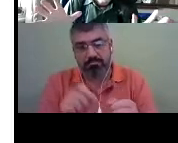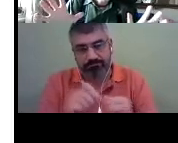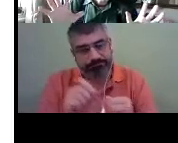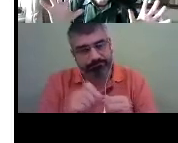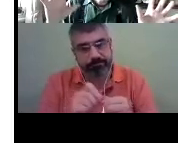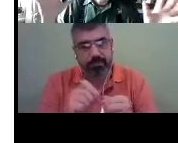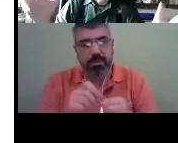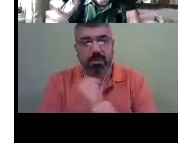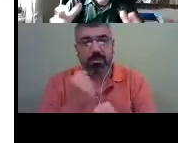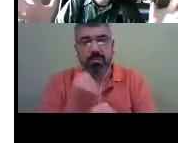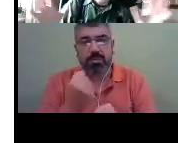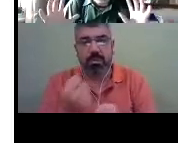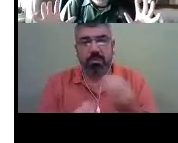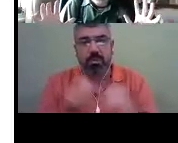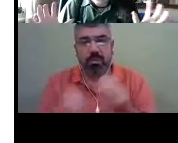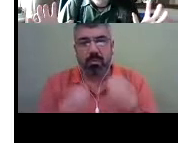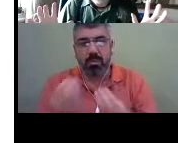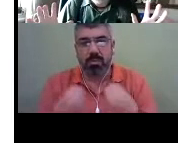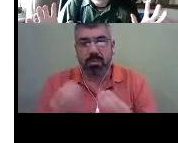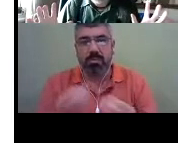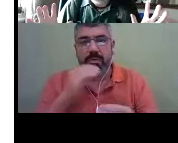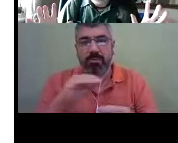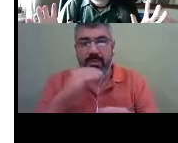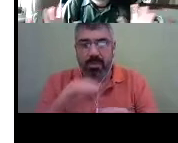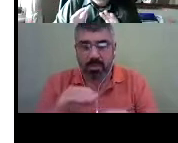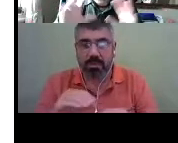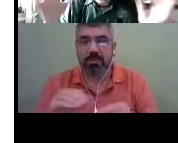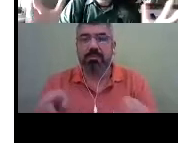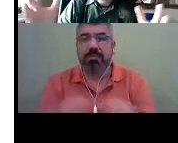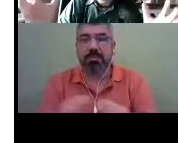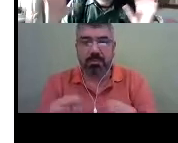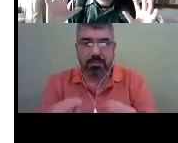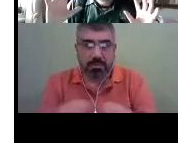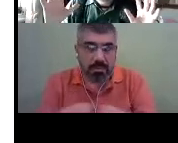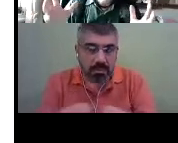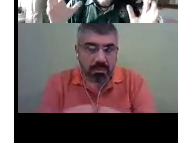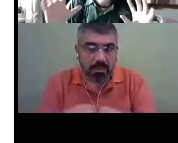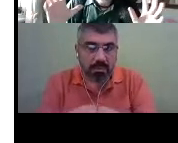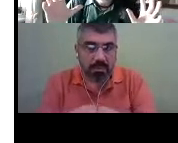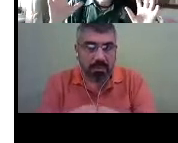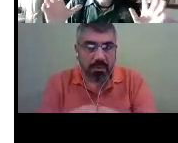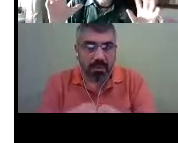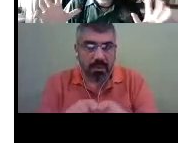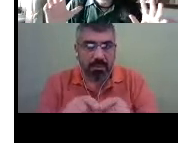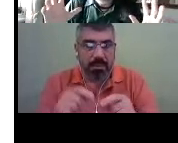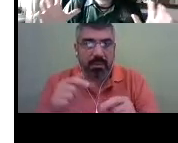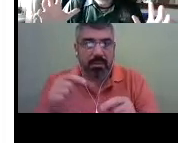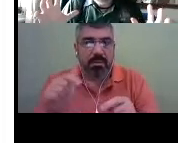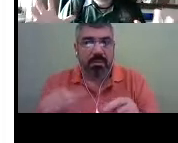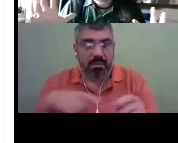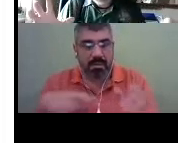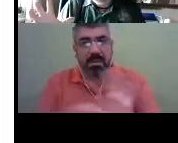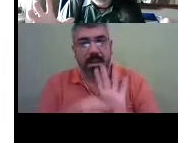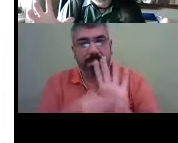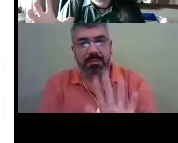the cells situated so the guards could watch you all the time. He thought this is this is present day society in